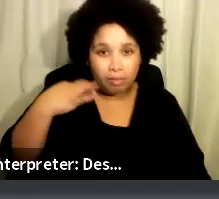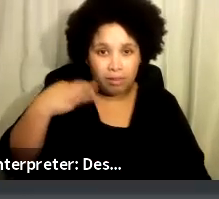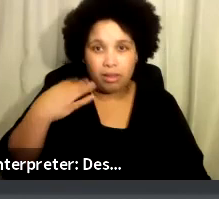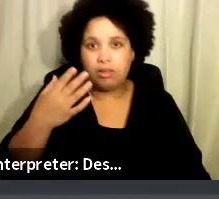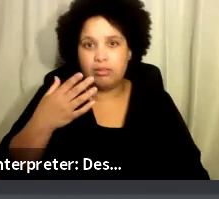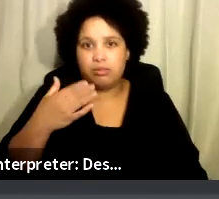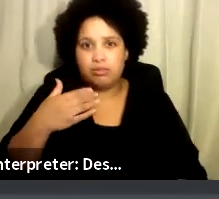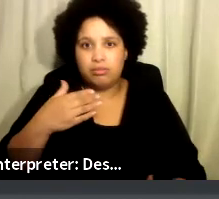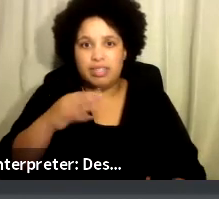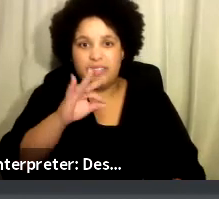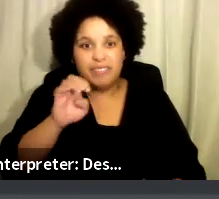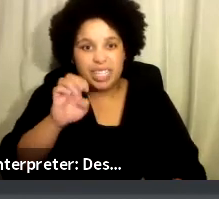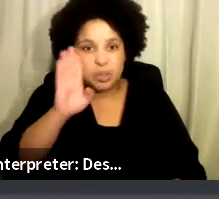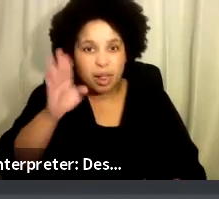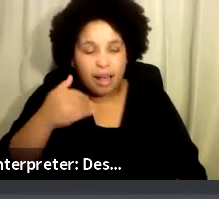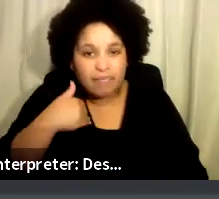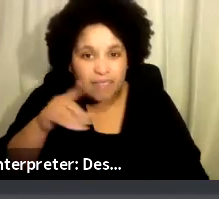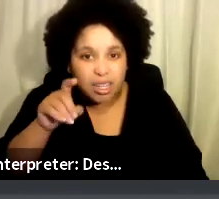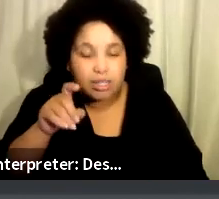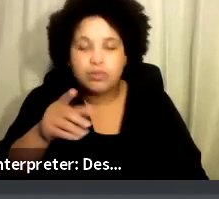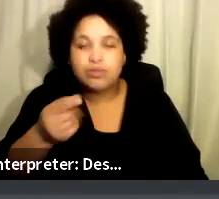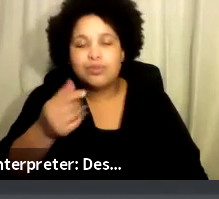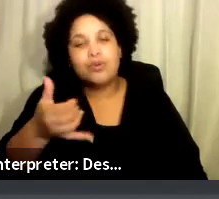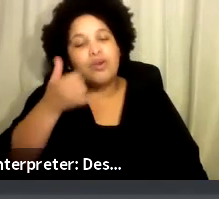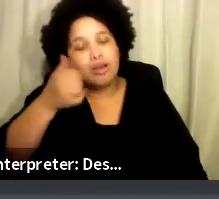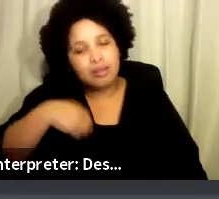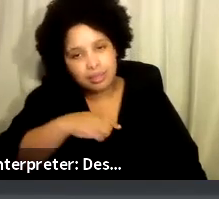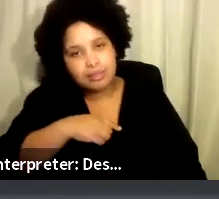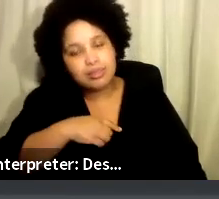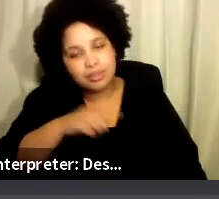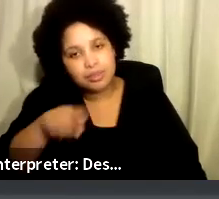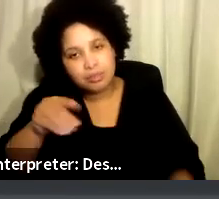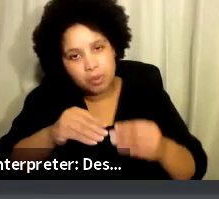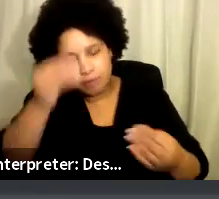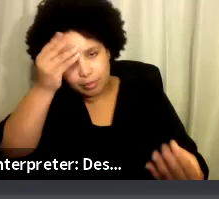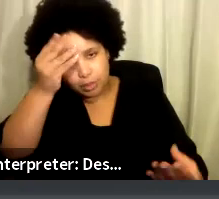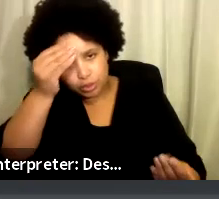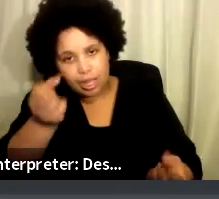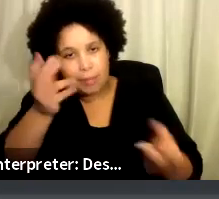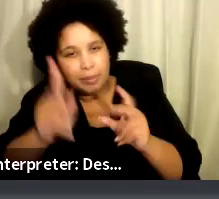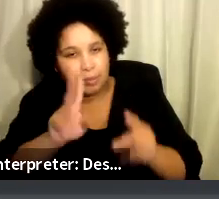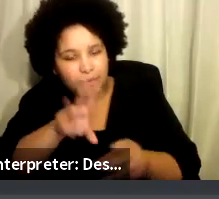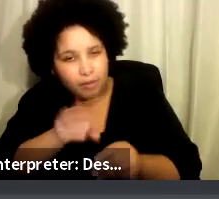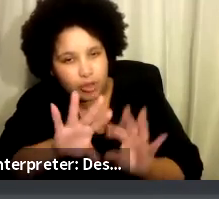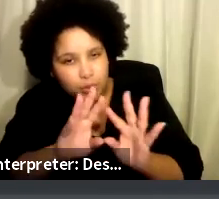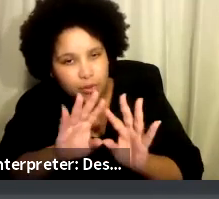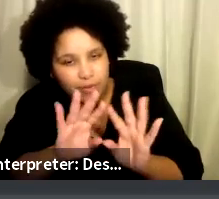we have fees, please make sure you call us, because we need more information about how many people are in your